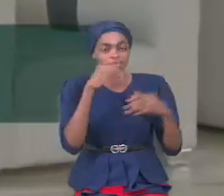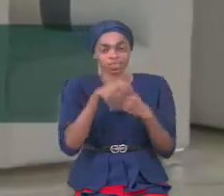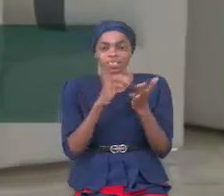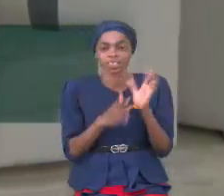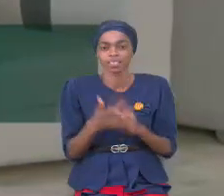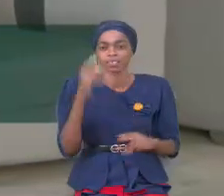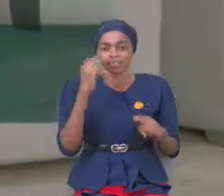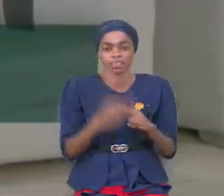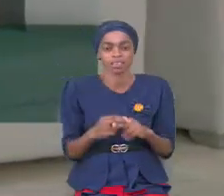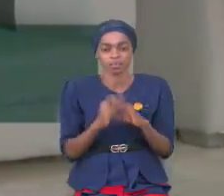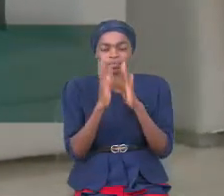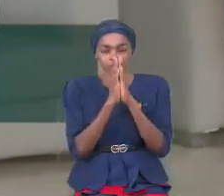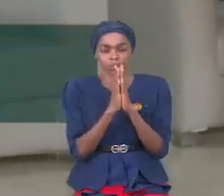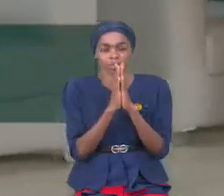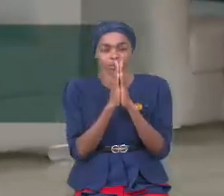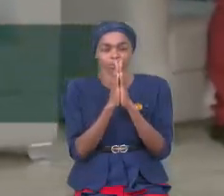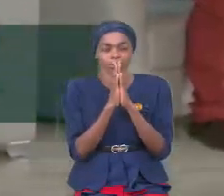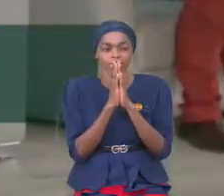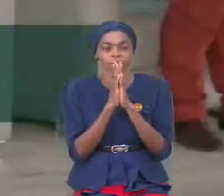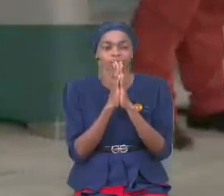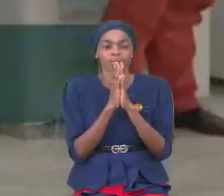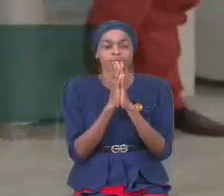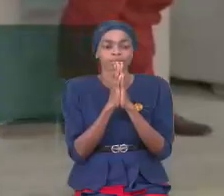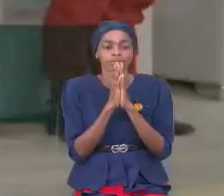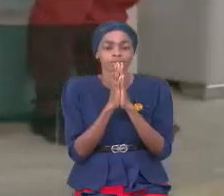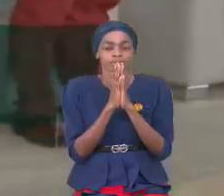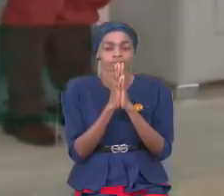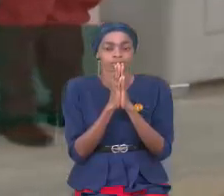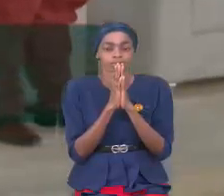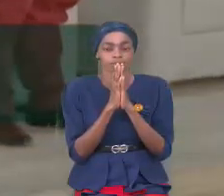Rise up.